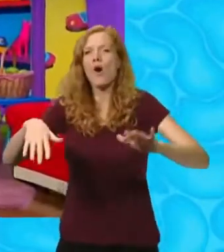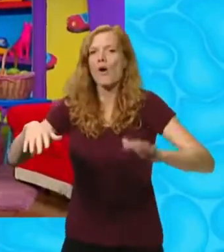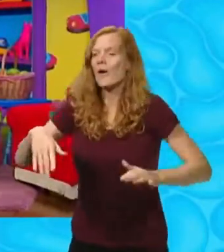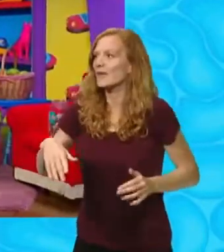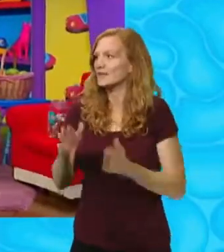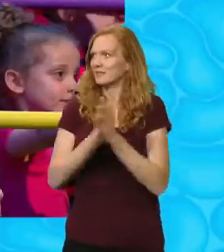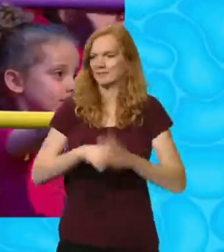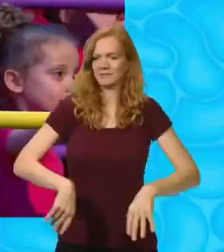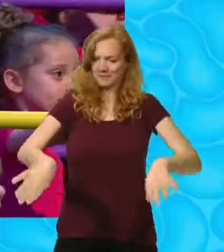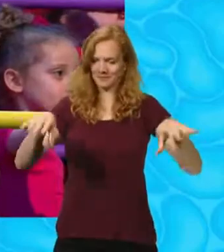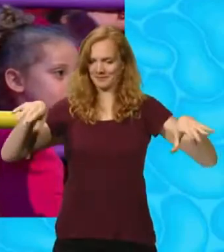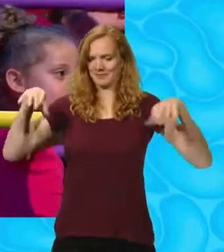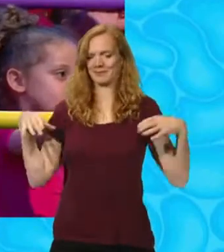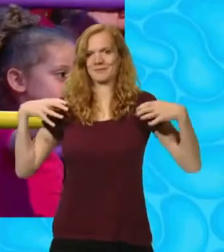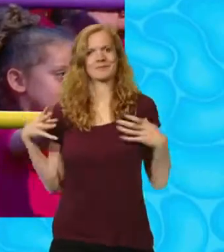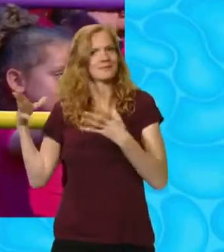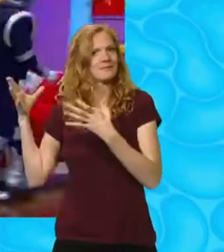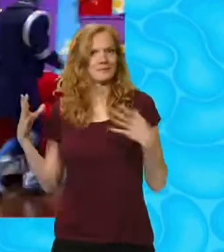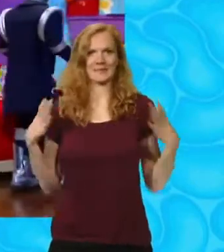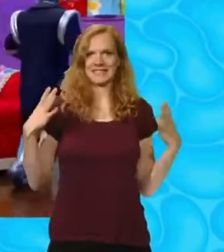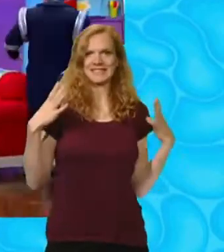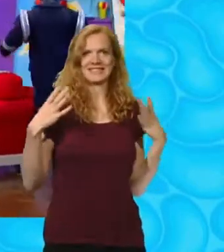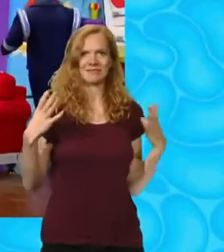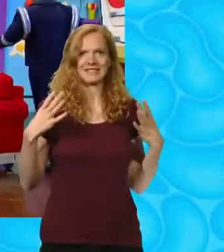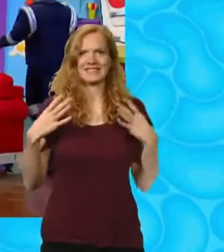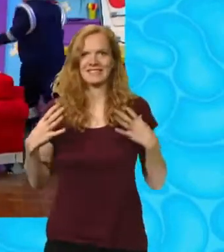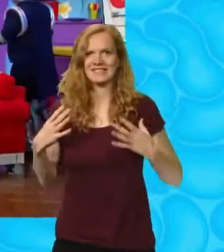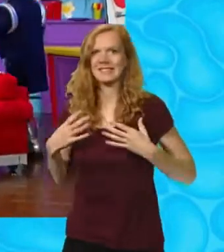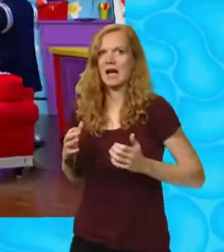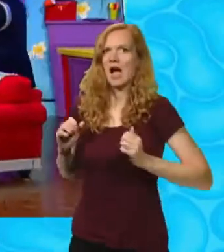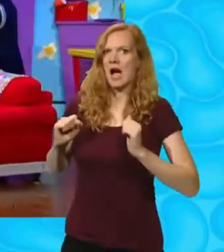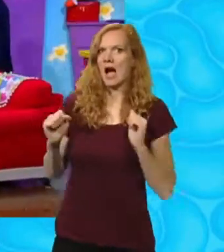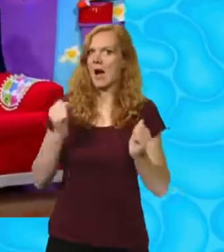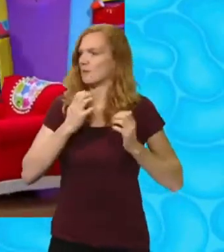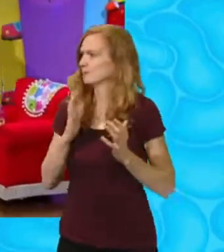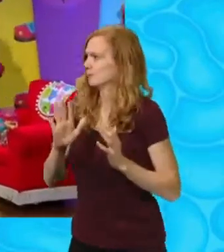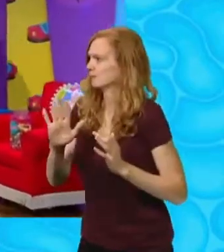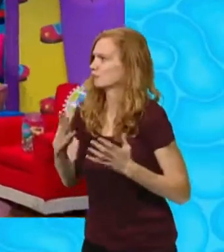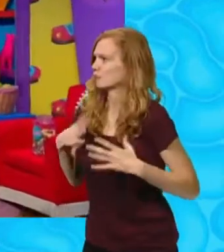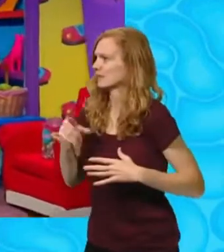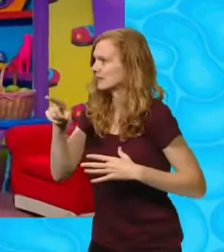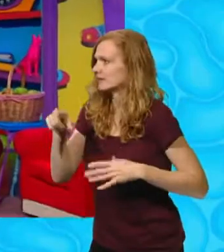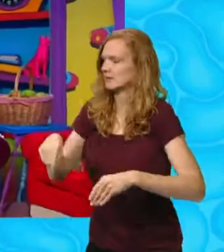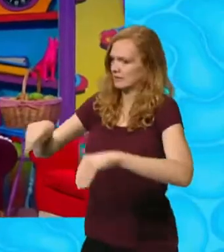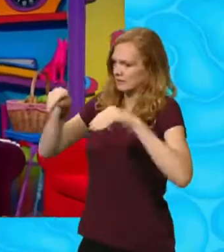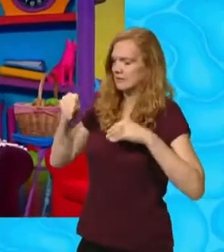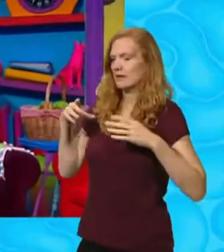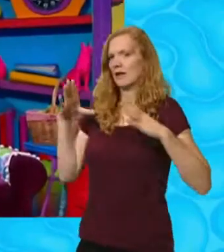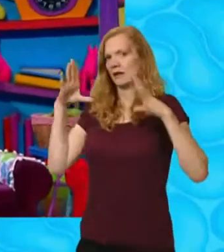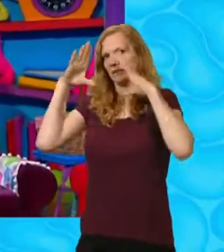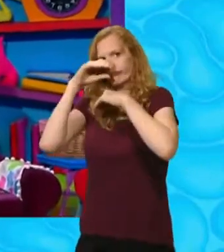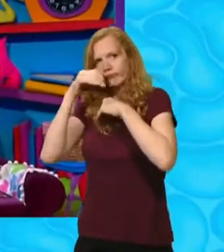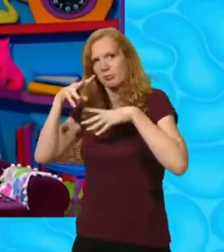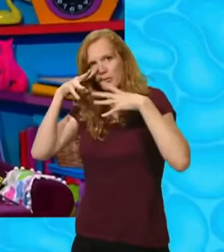All ready for the tooth fairy right, to there come. We go. Right, now, here's what needs to happen. Yes? We're going to make sure Little